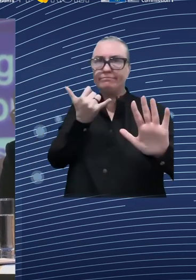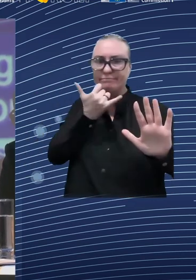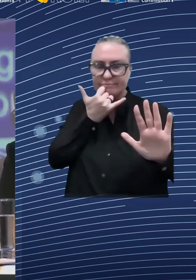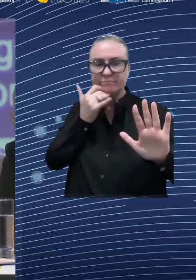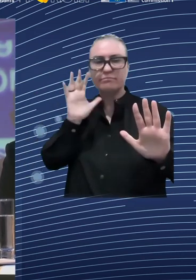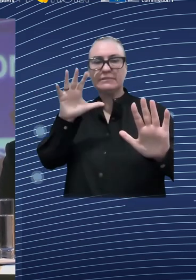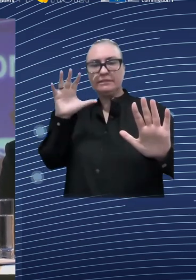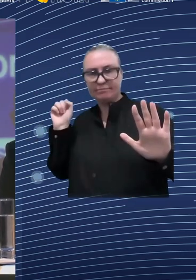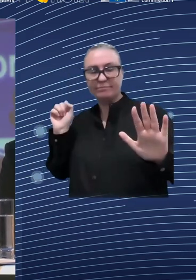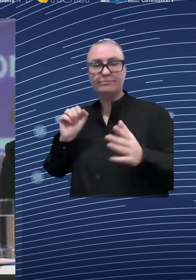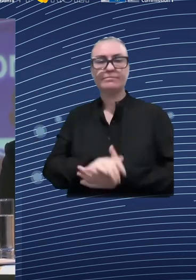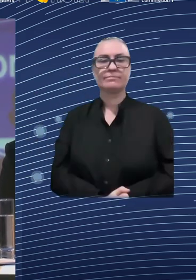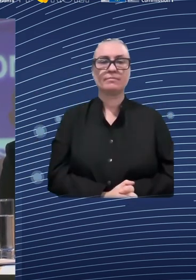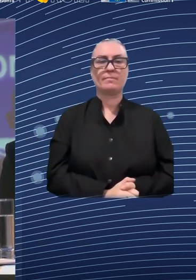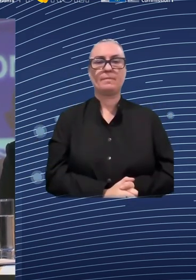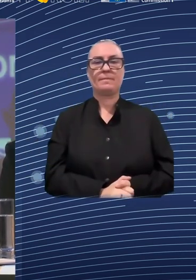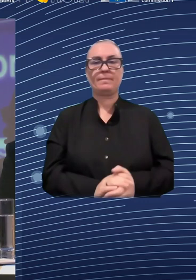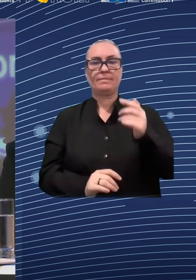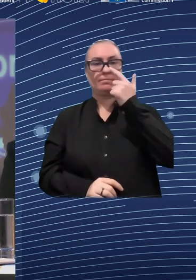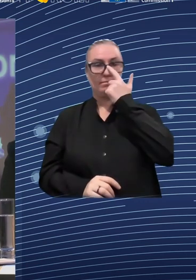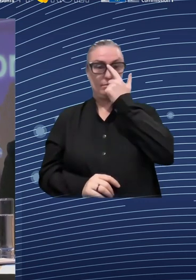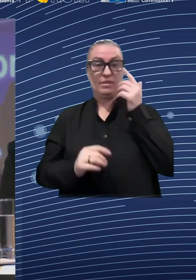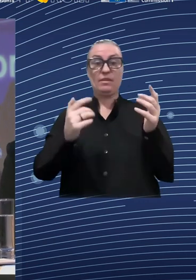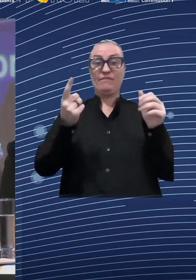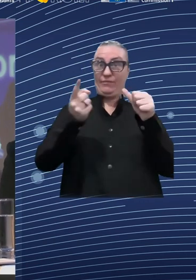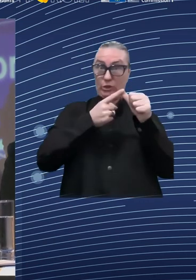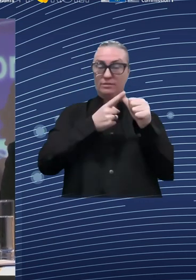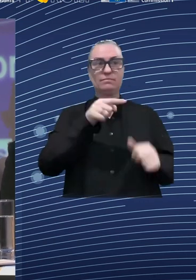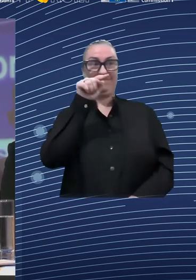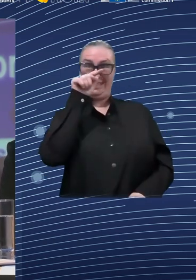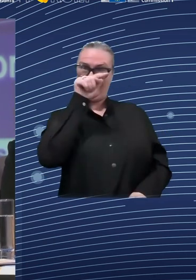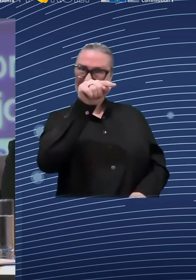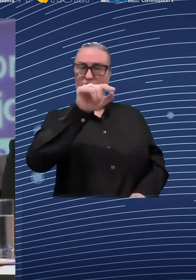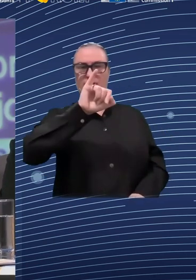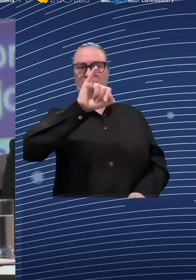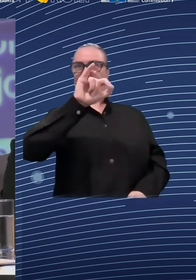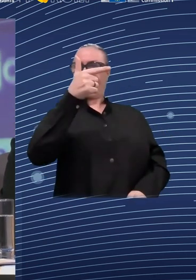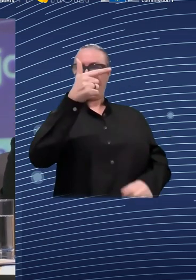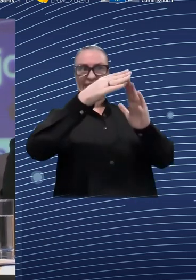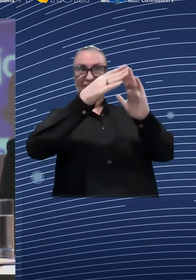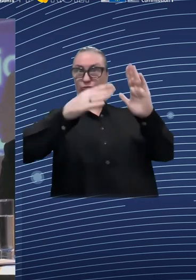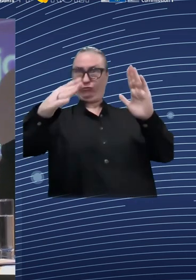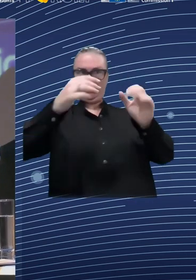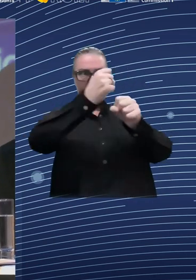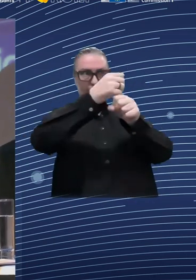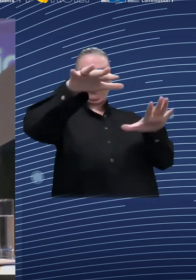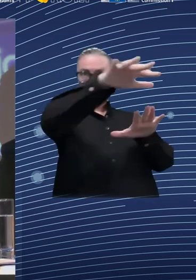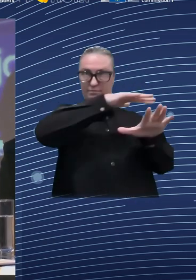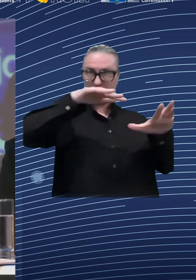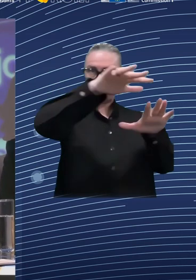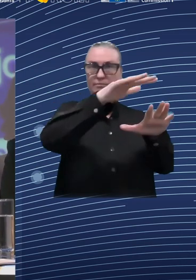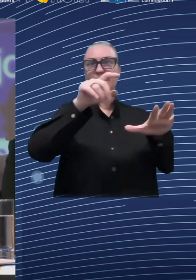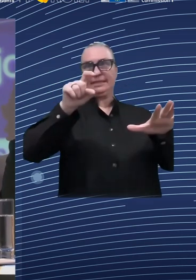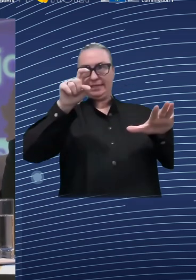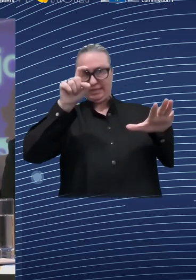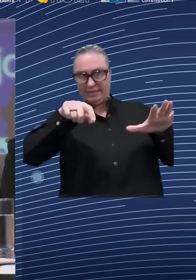that majority of SMEs know about the basic digital technologies they can adapt, and they